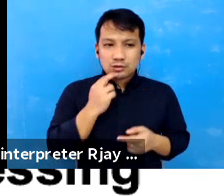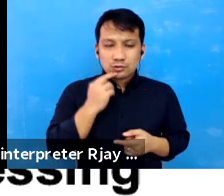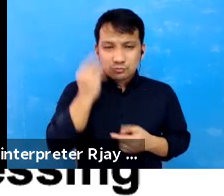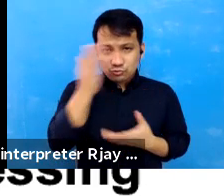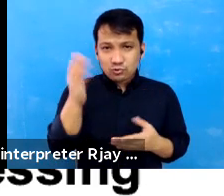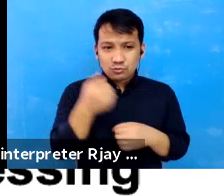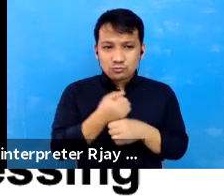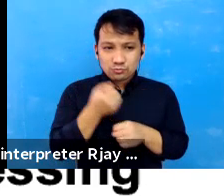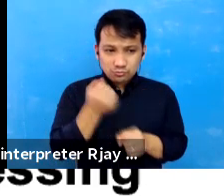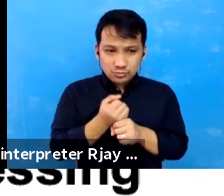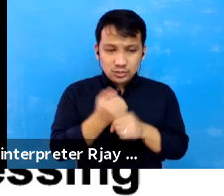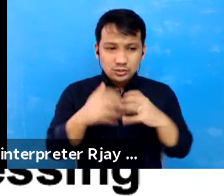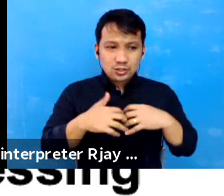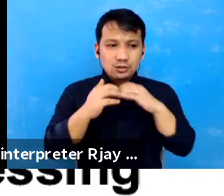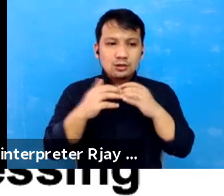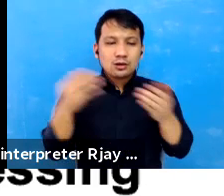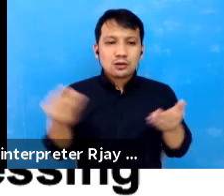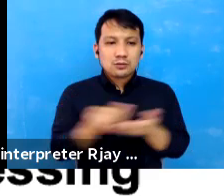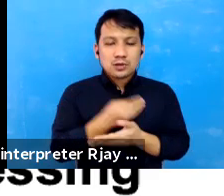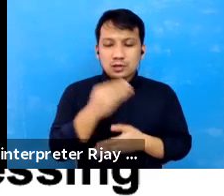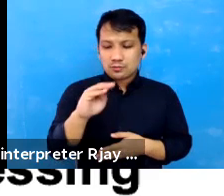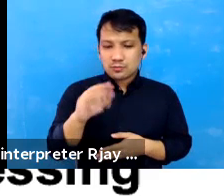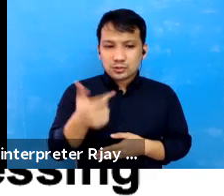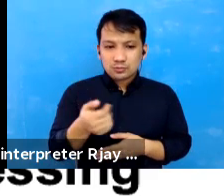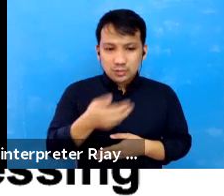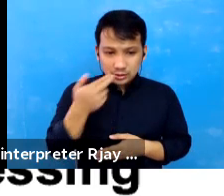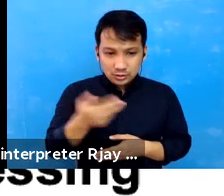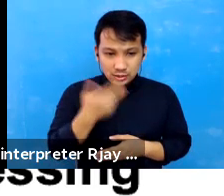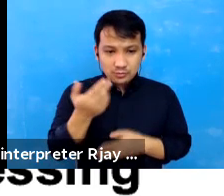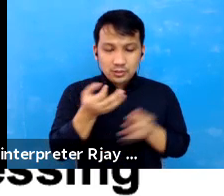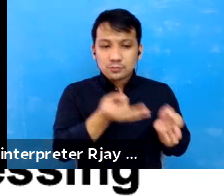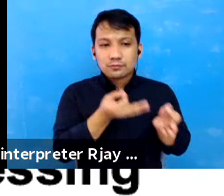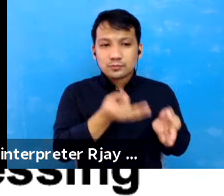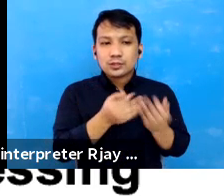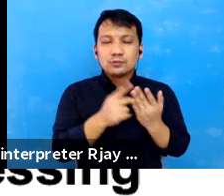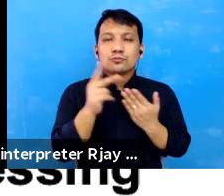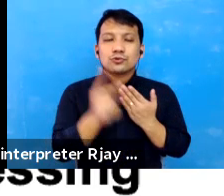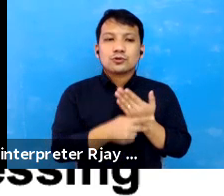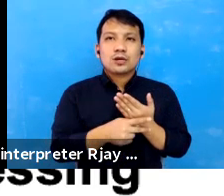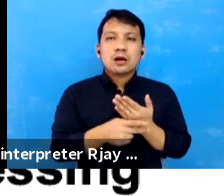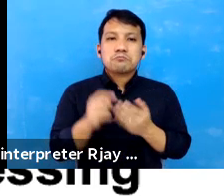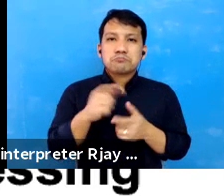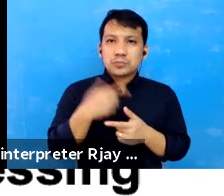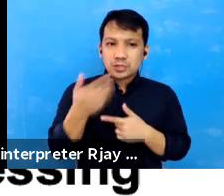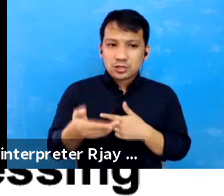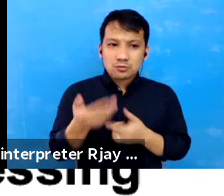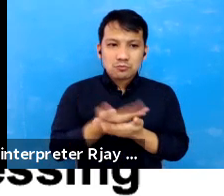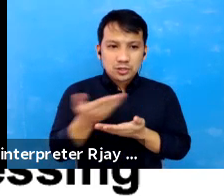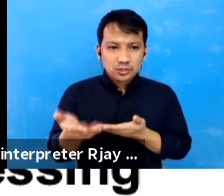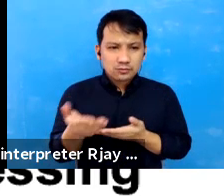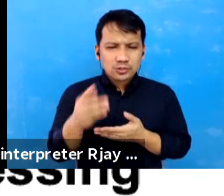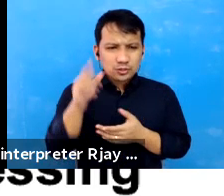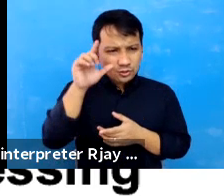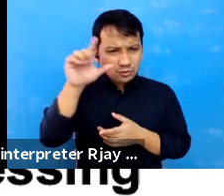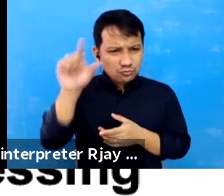kami ng pulverized munggo and rice para sa feeding program. Then bumibili kami ng moon rice